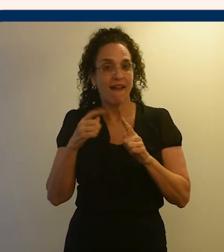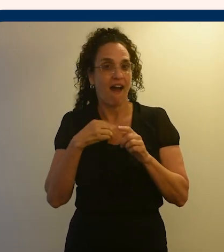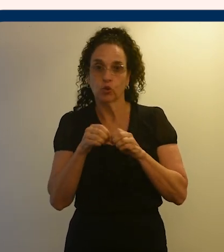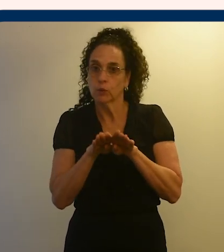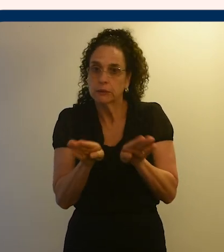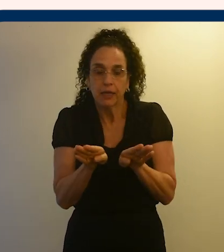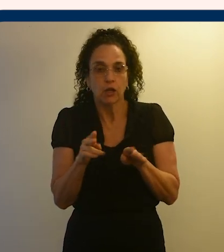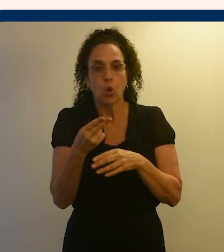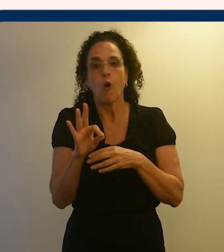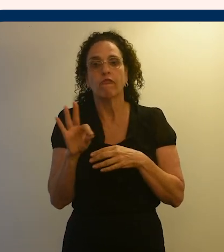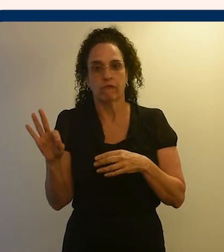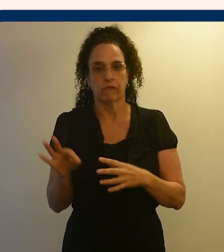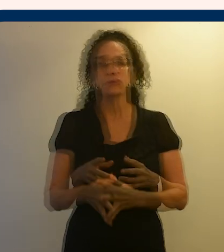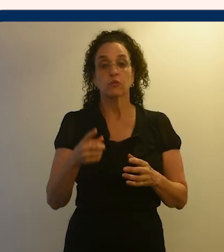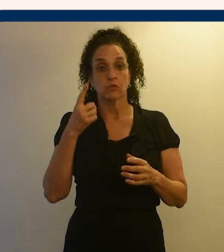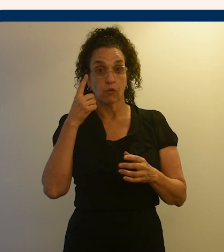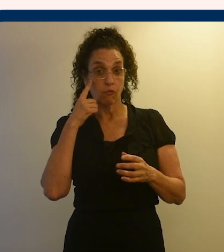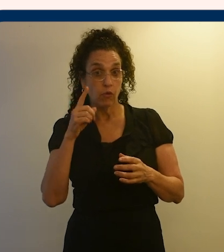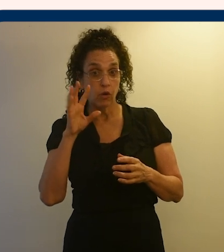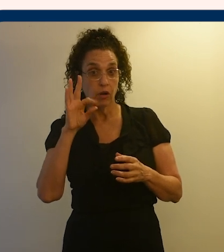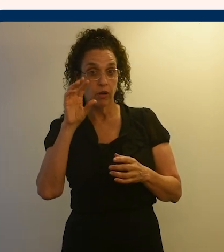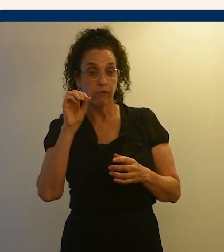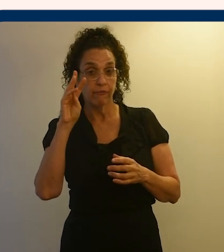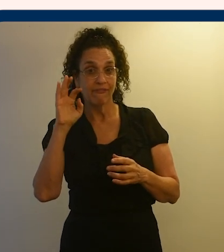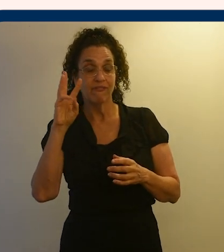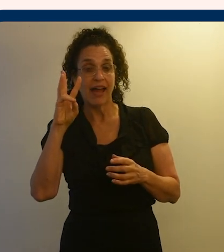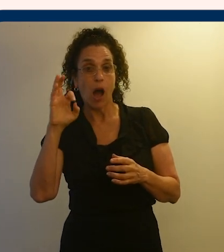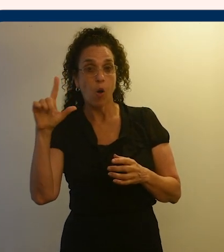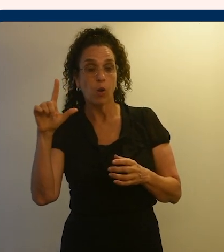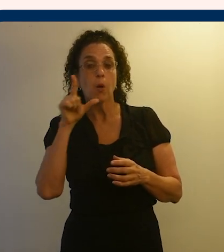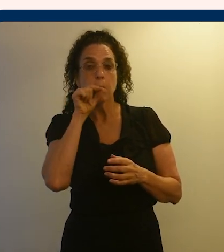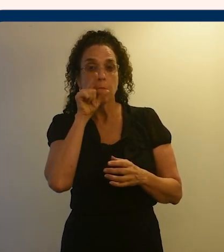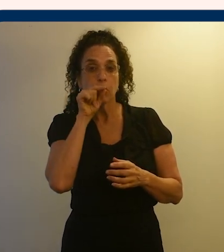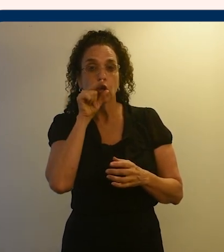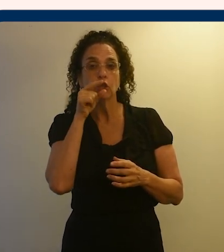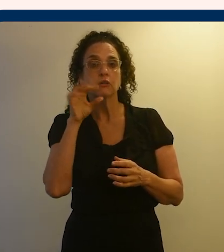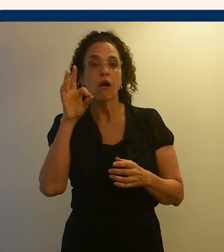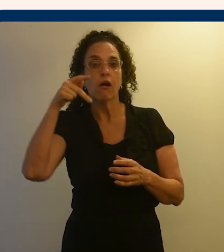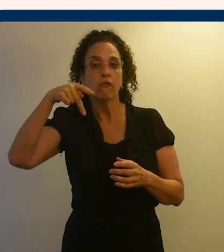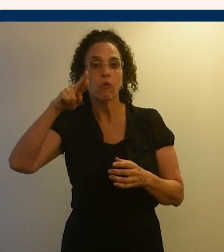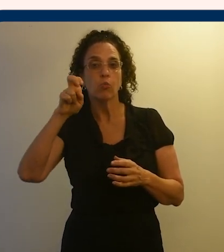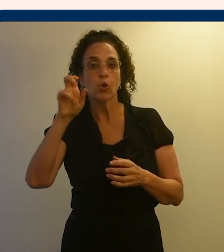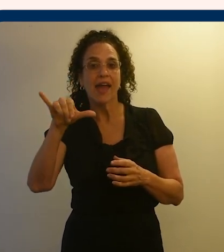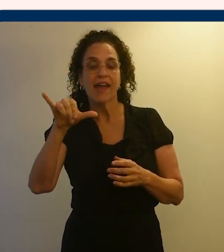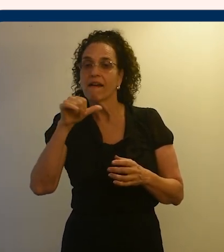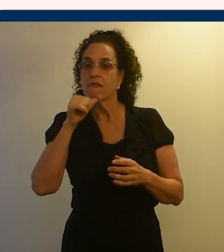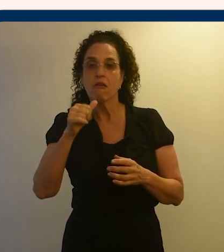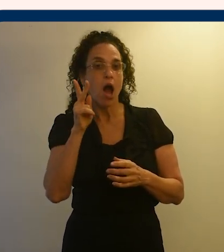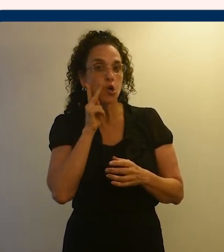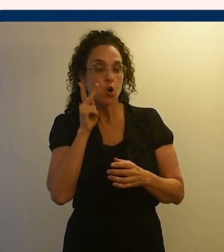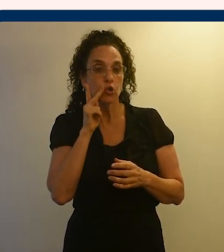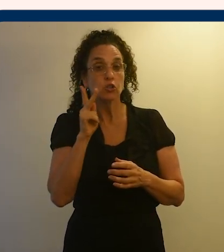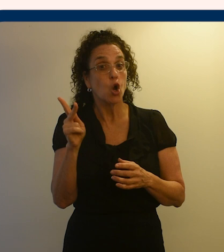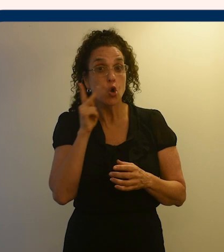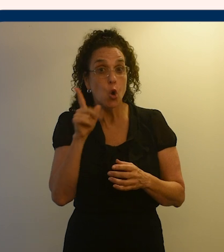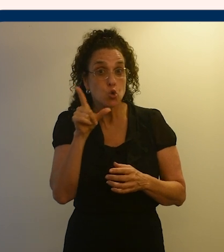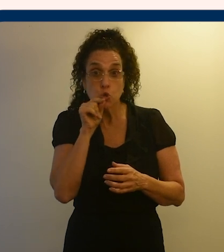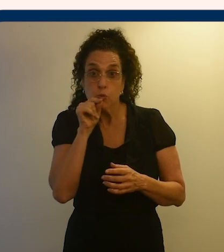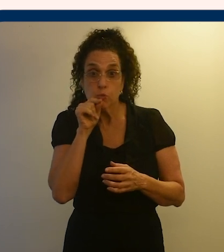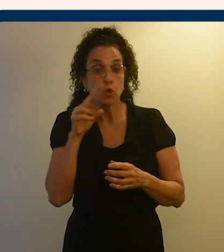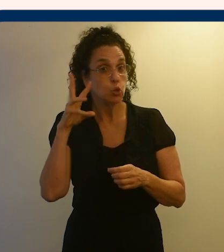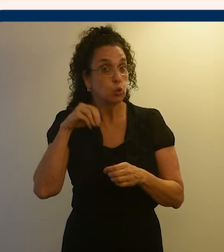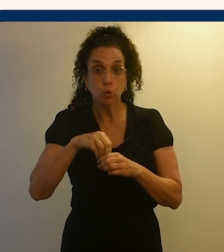For fowl, birds of prey are not kosher. Kosher birds, however, include